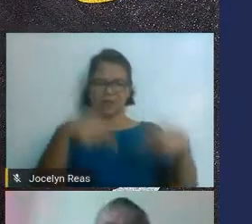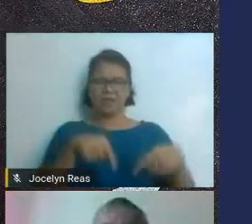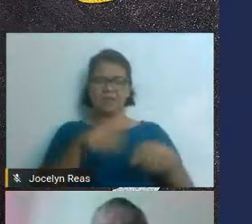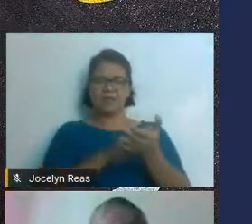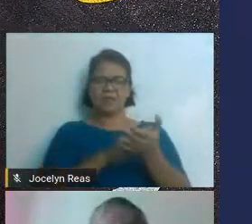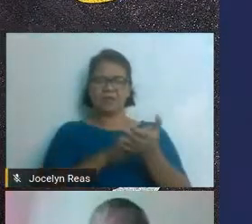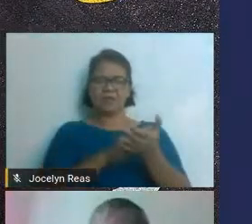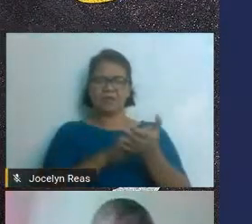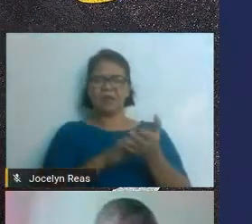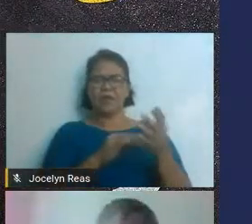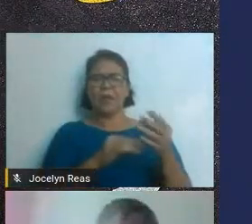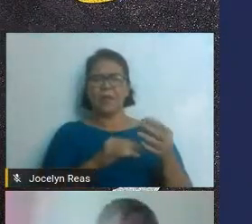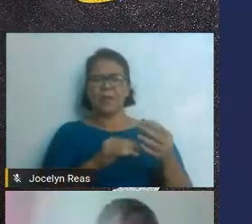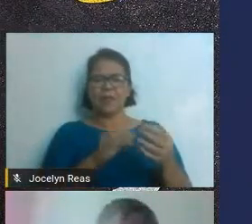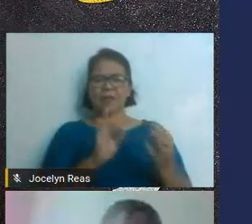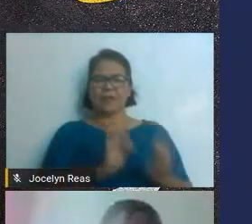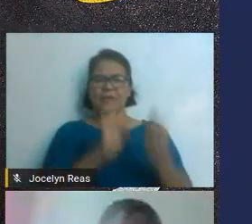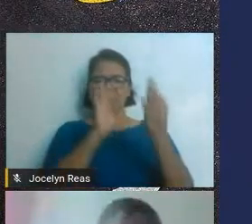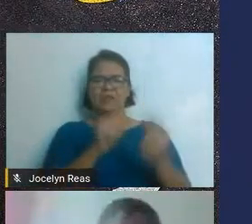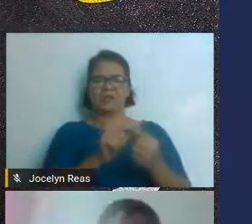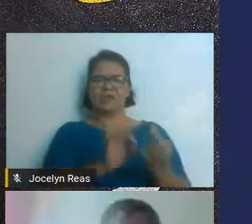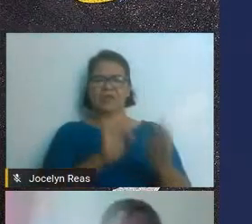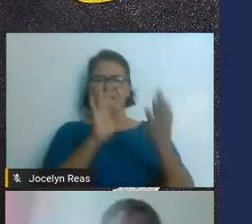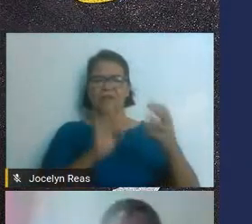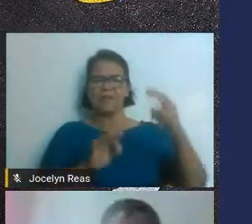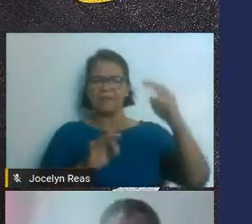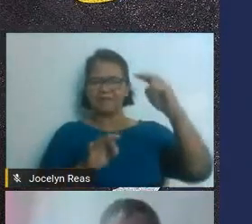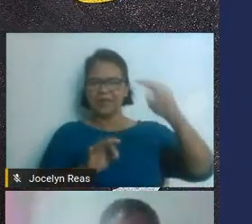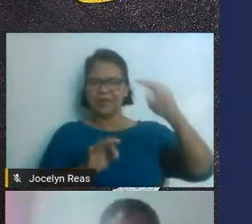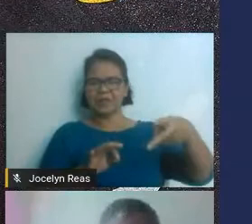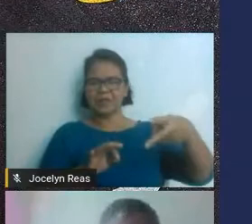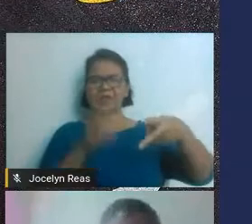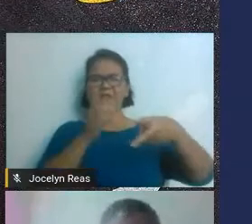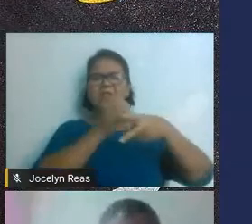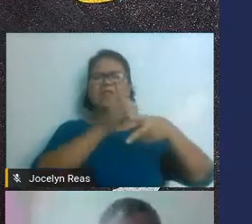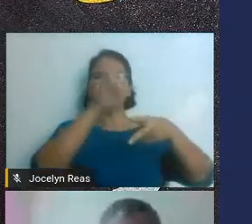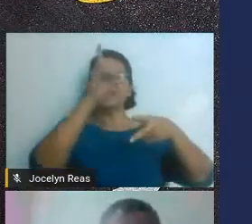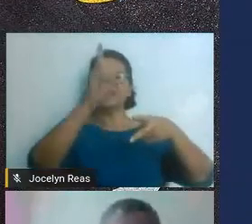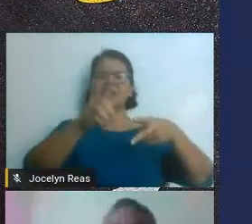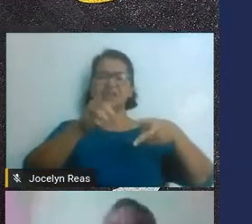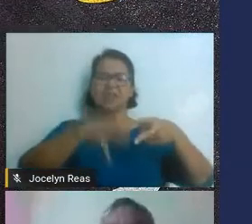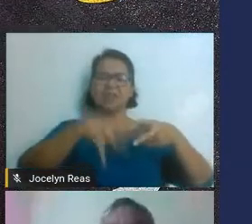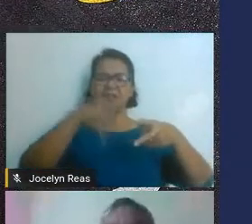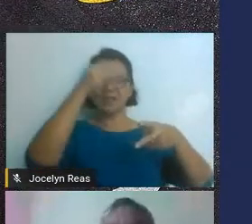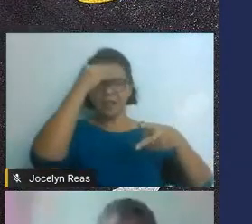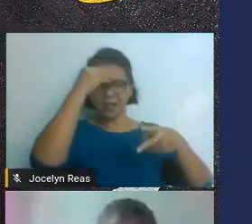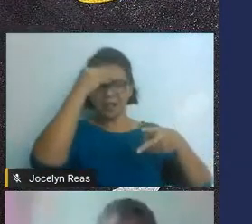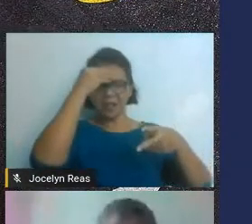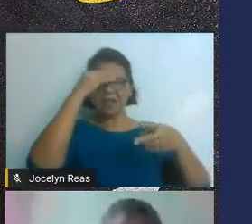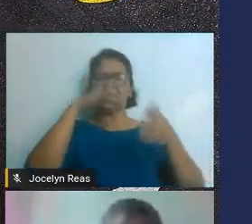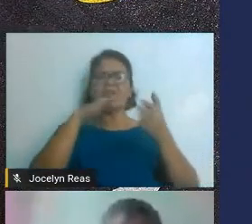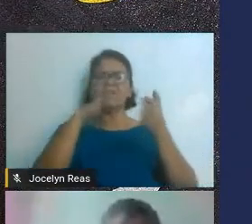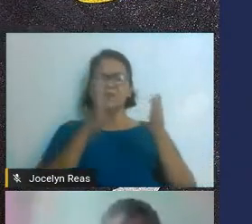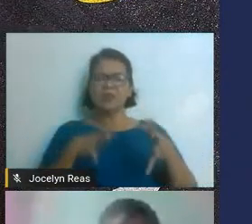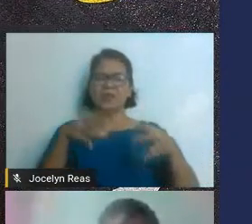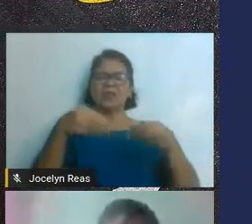distance learning. Ano yan? Learner is given materials or access to resources, or